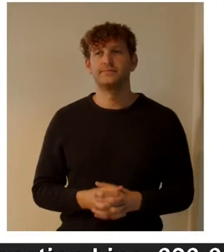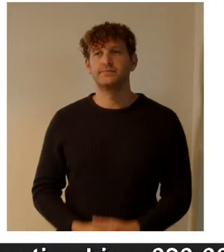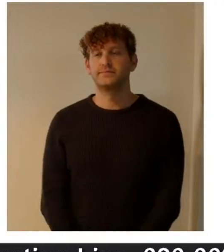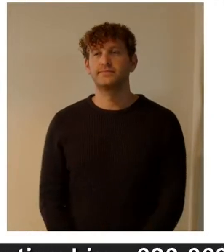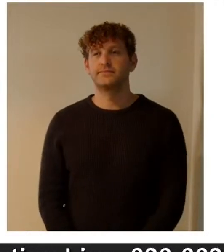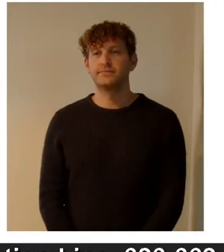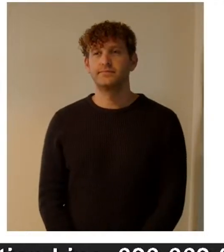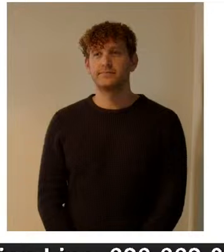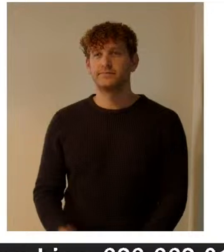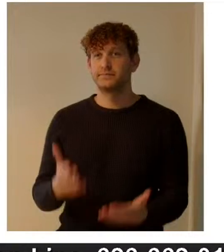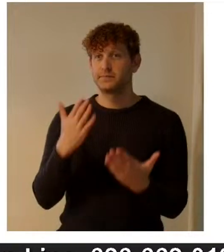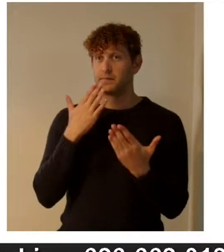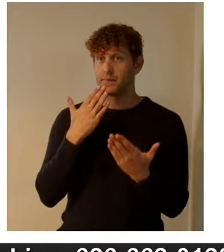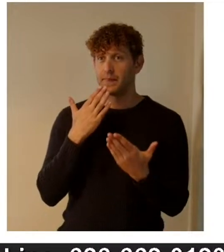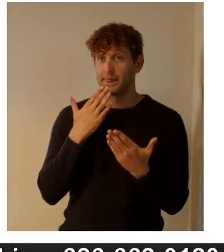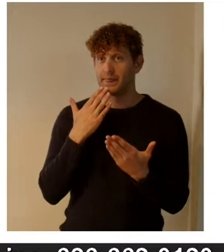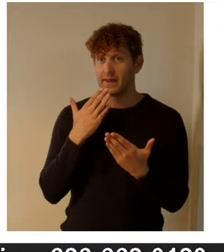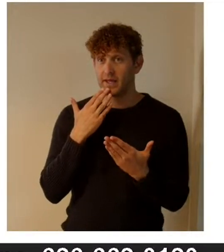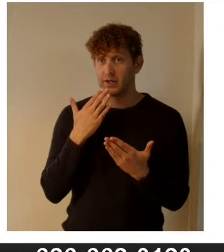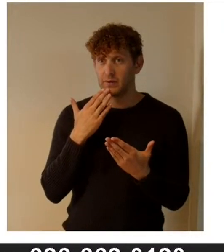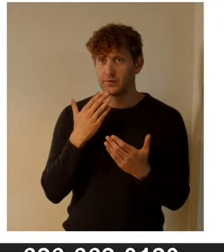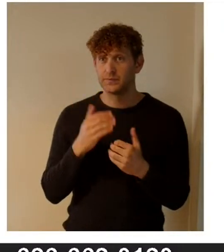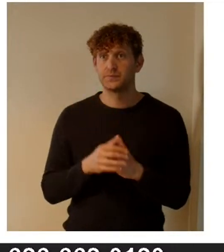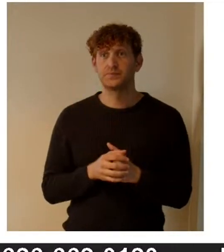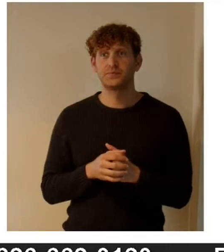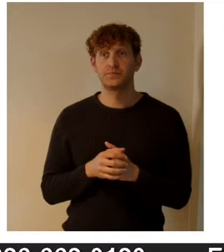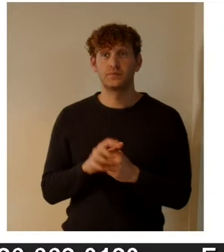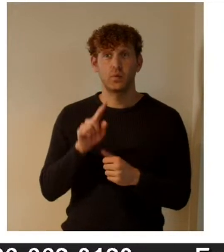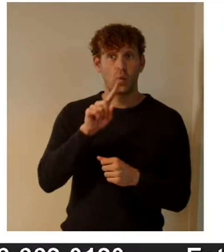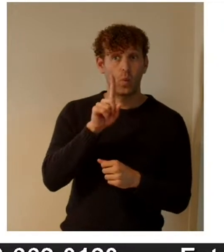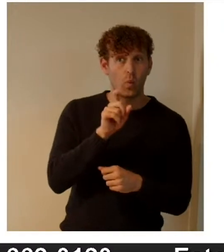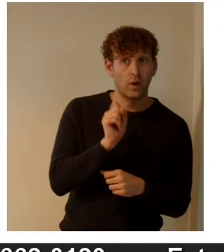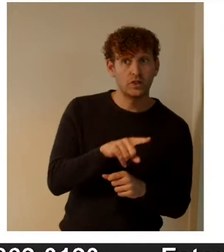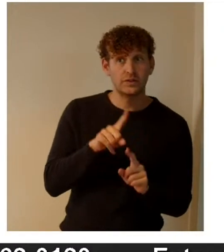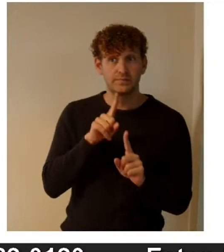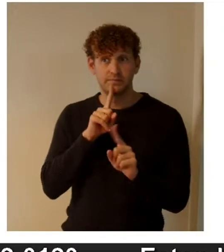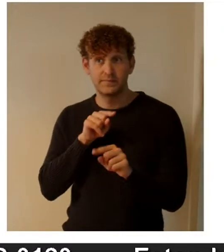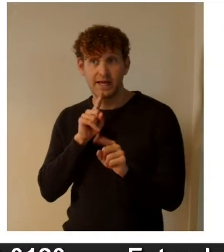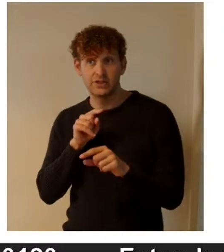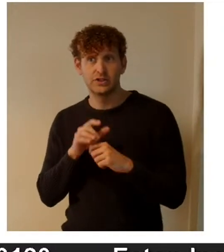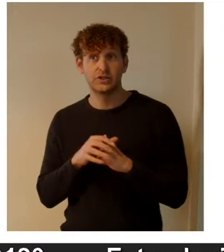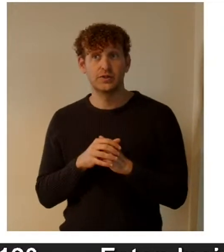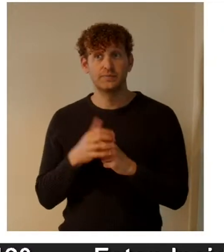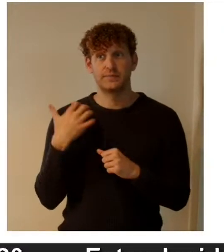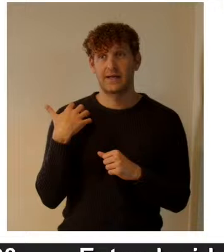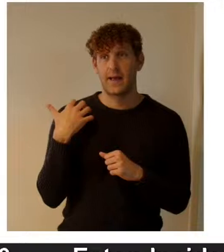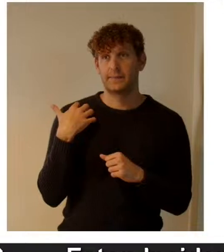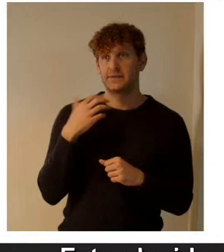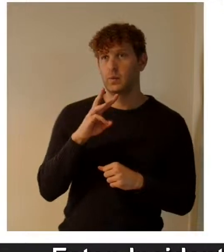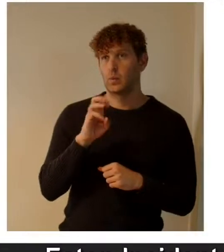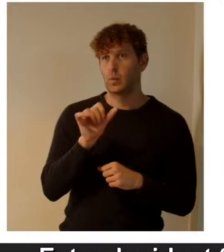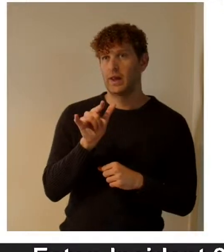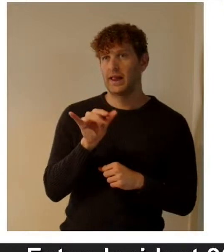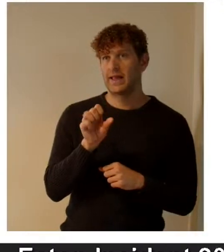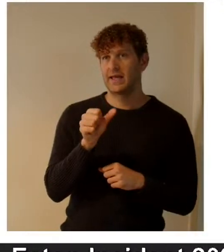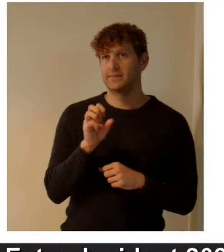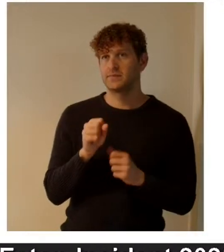Thank you. Next for some questions and answers is going to be Captain Williams with the Sheriff's Department.